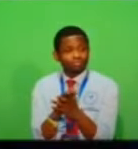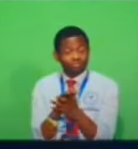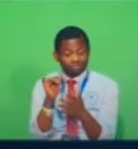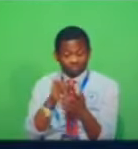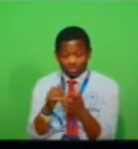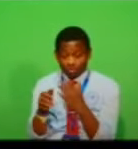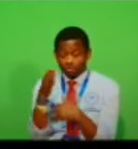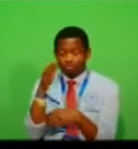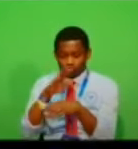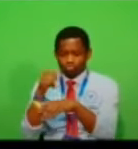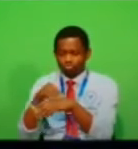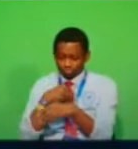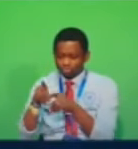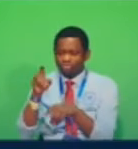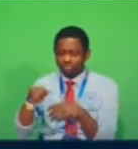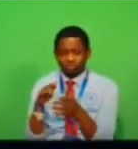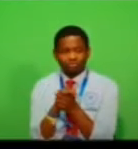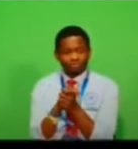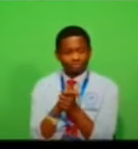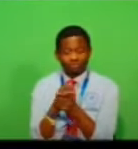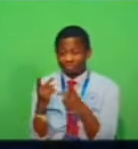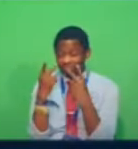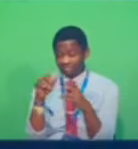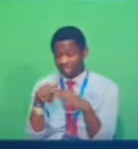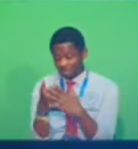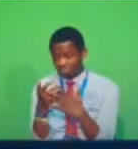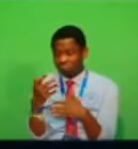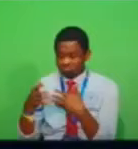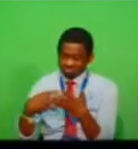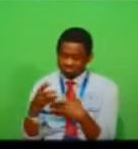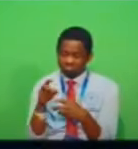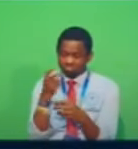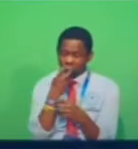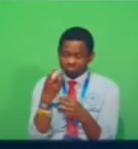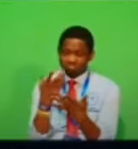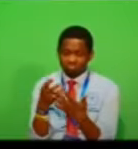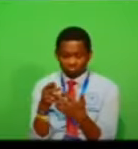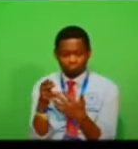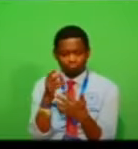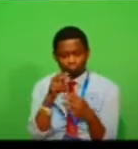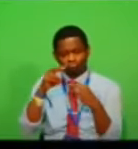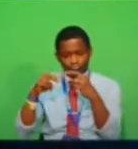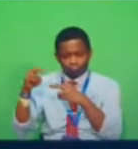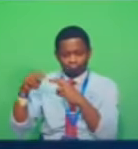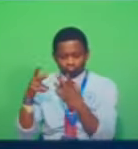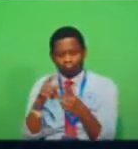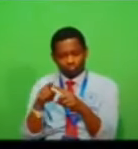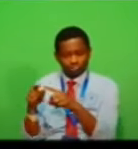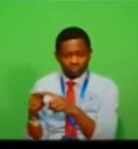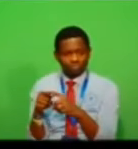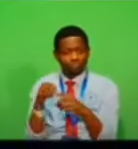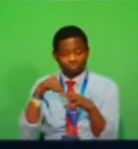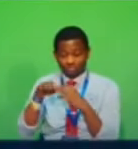God has called me to do. And I see that that is the way. I love what was spoken about earlier on around diversity and the power of diversity. Because